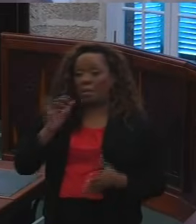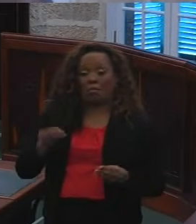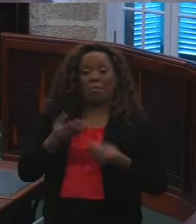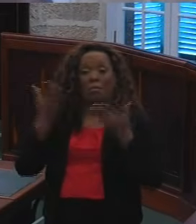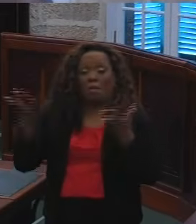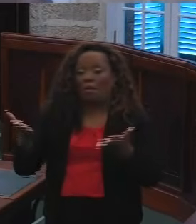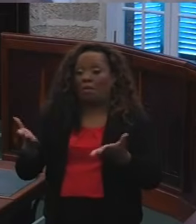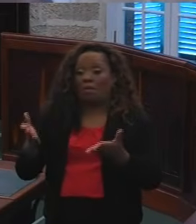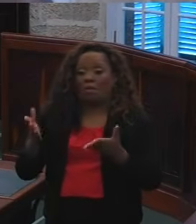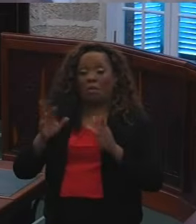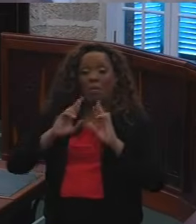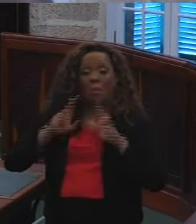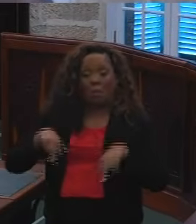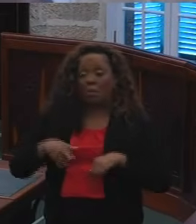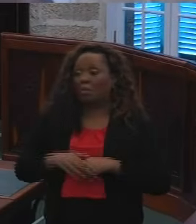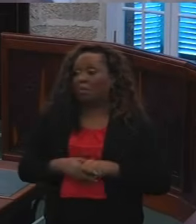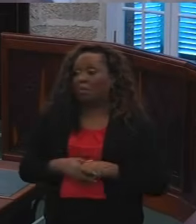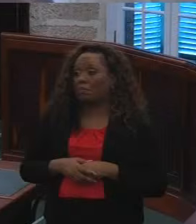Minister,